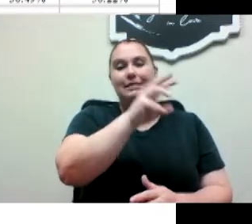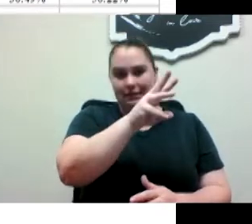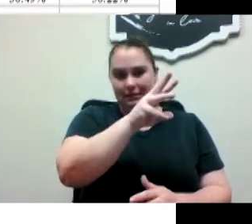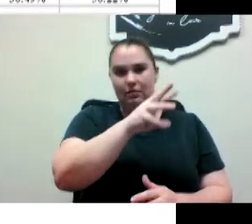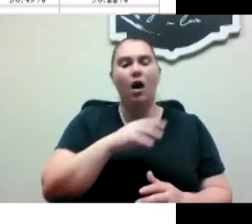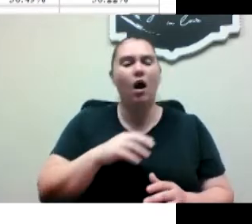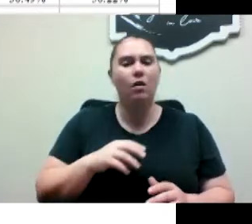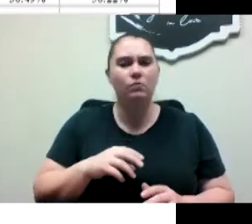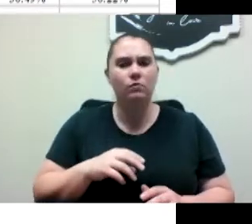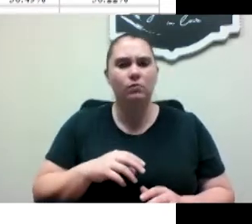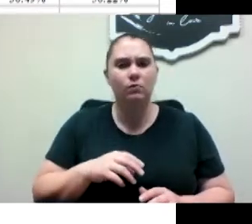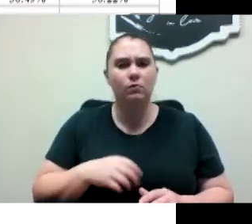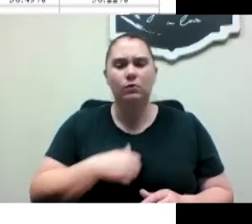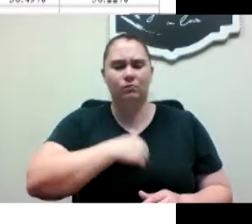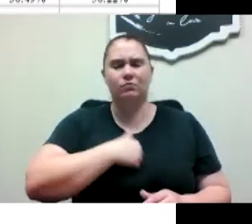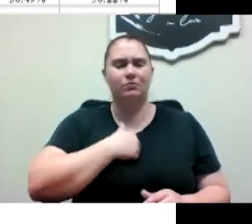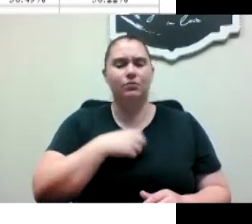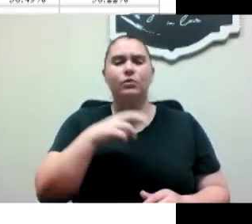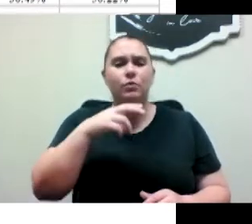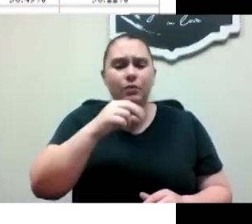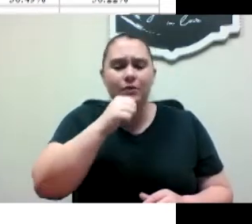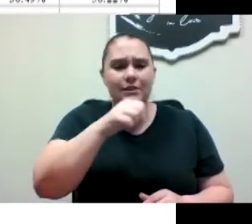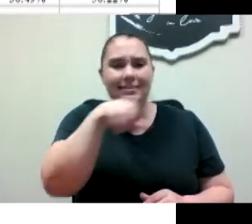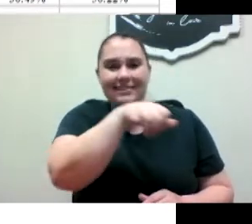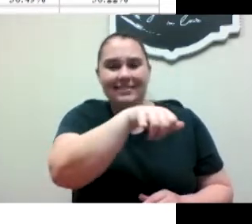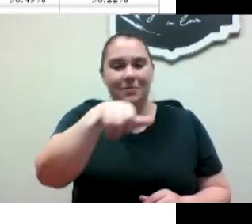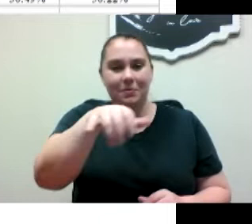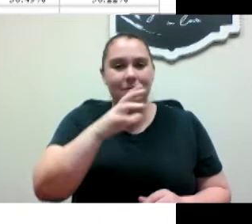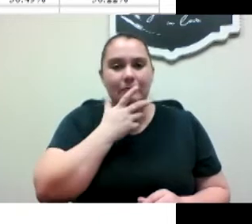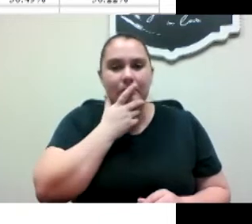Oh no, it's not the same on this one.